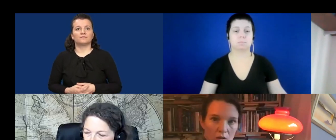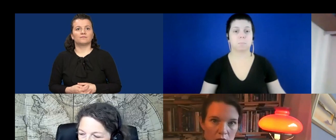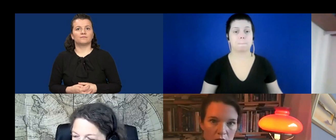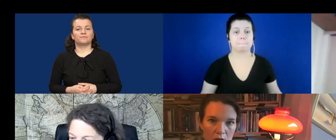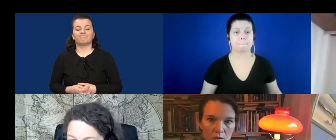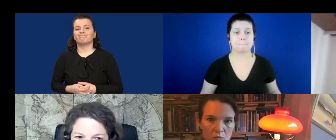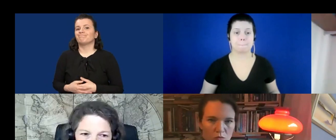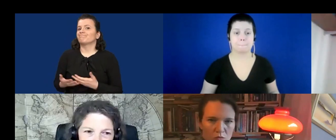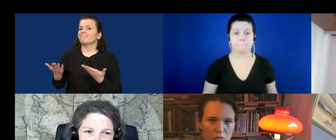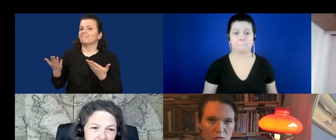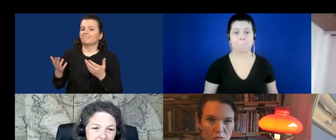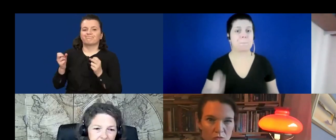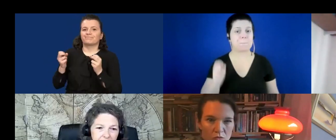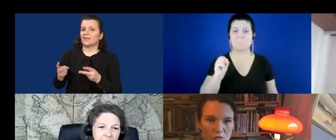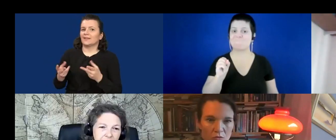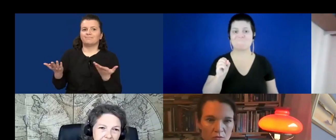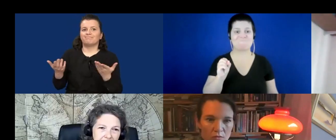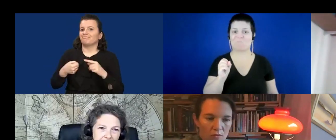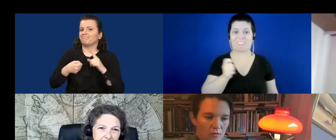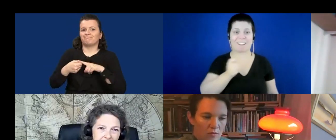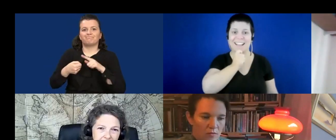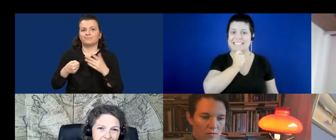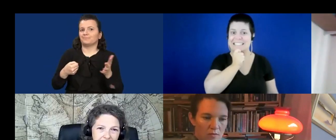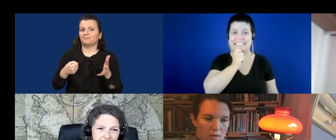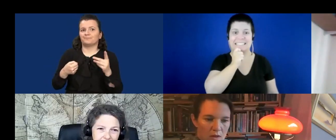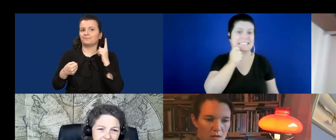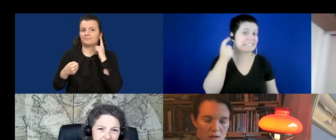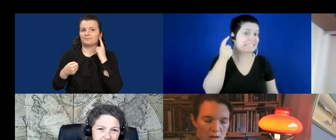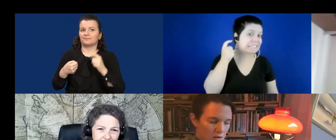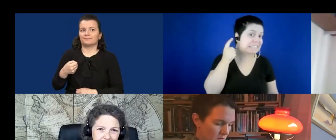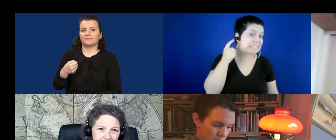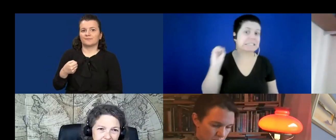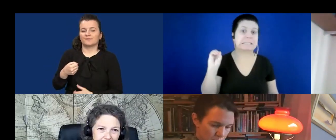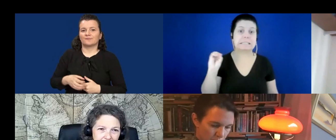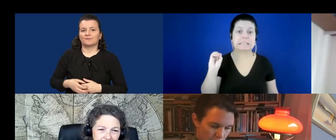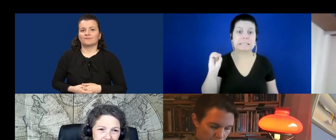Okay, we still don't hear you.